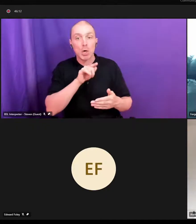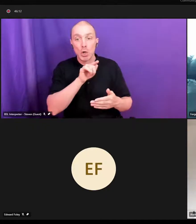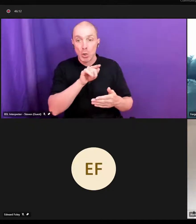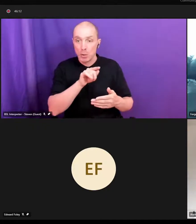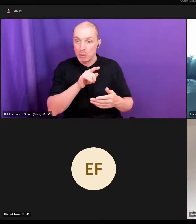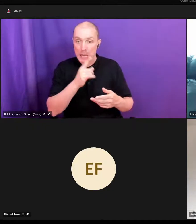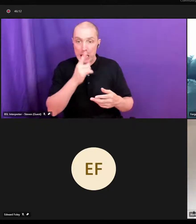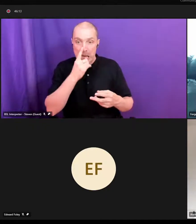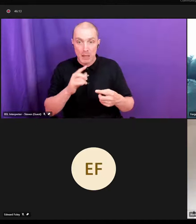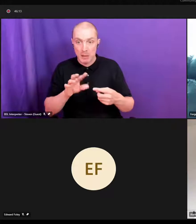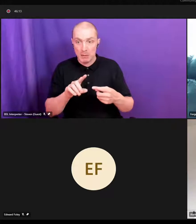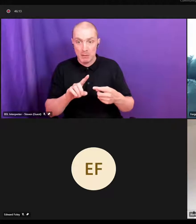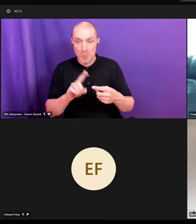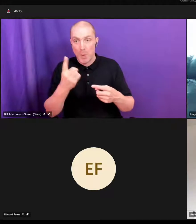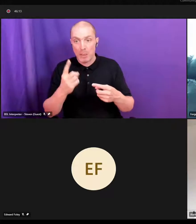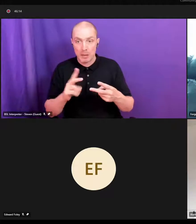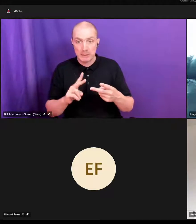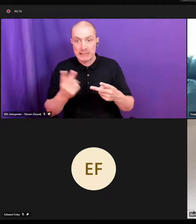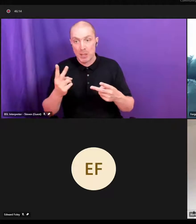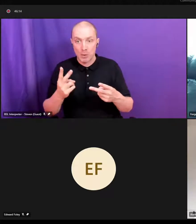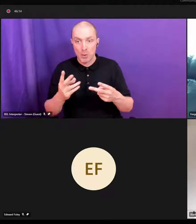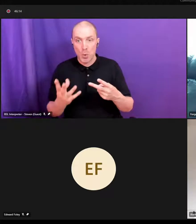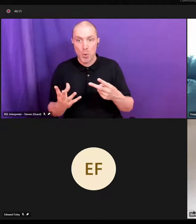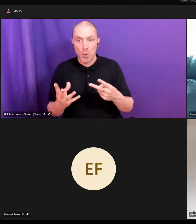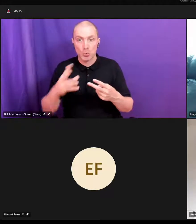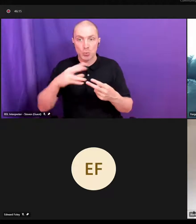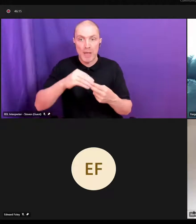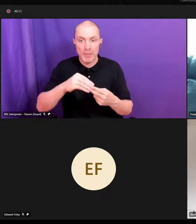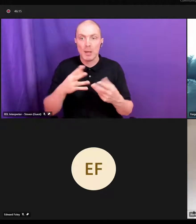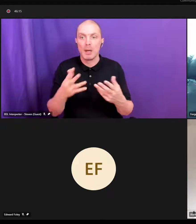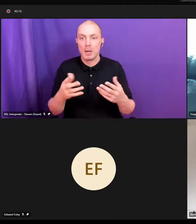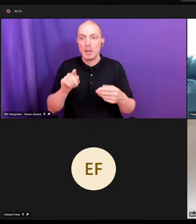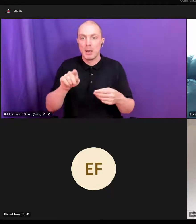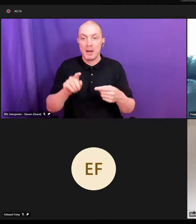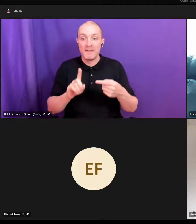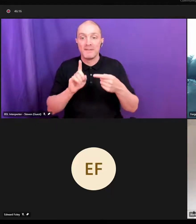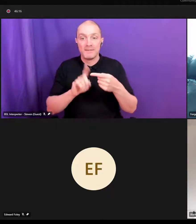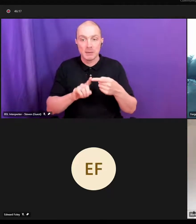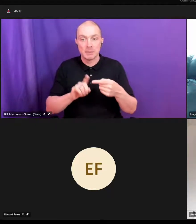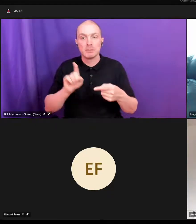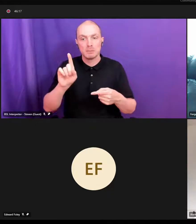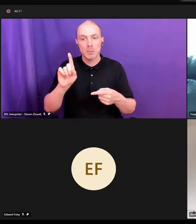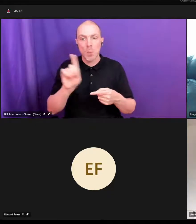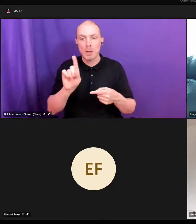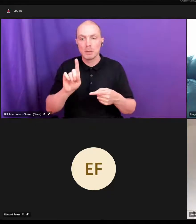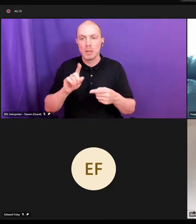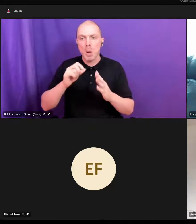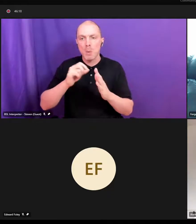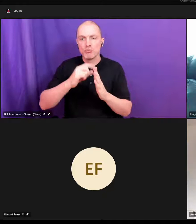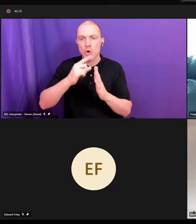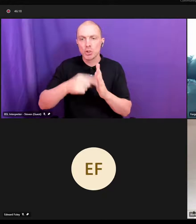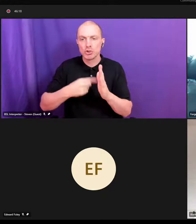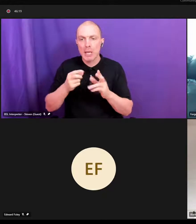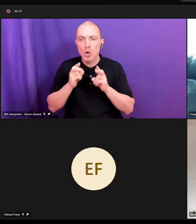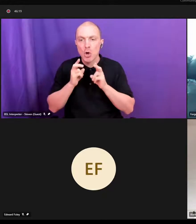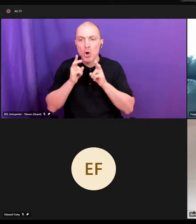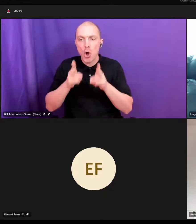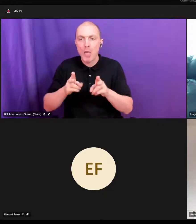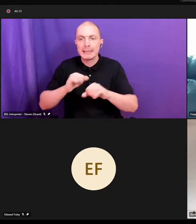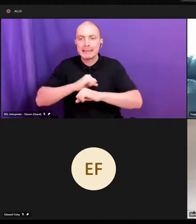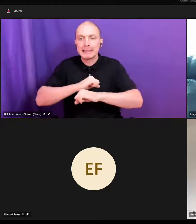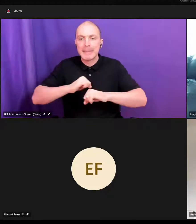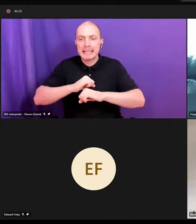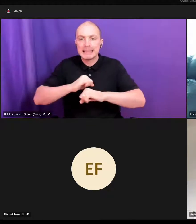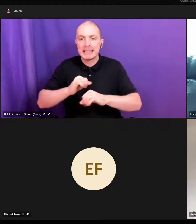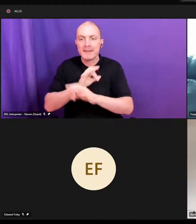turn. The first one relates to the Spaces for People project. There's an